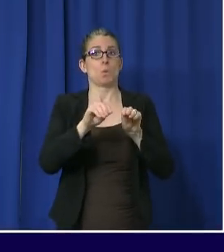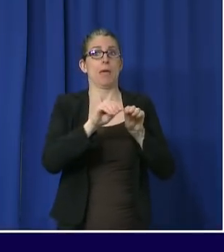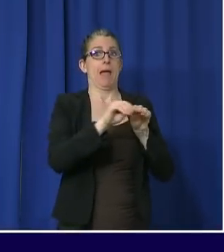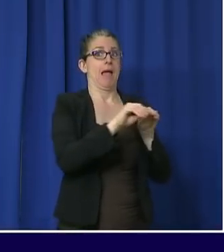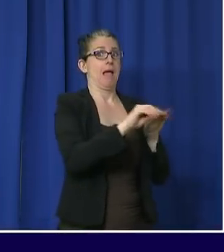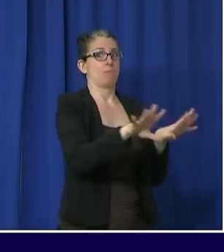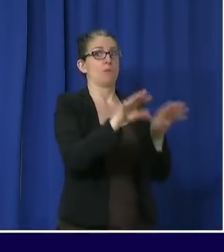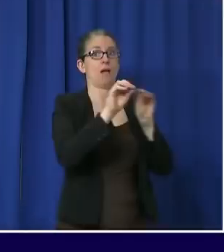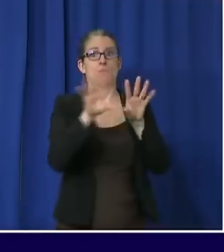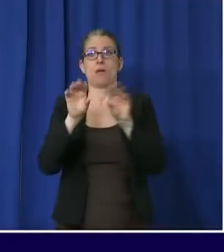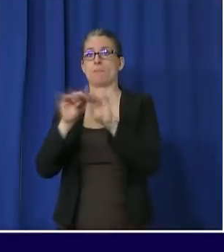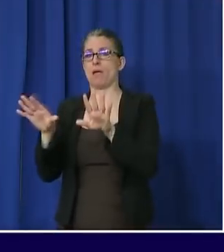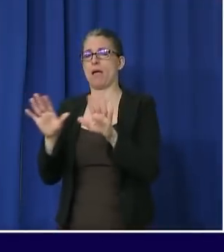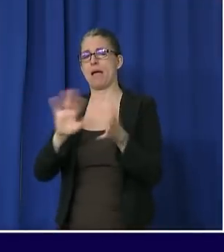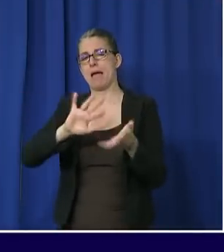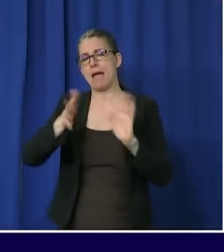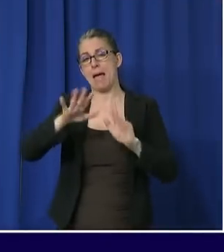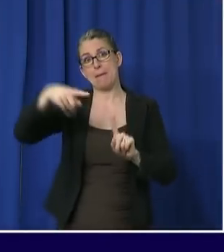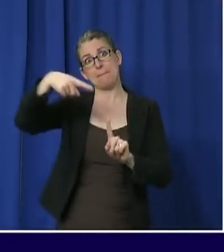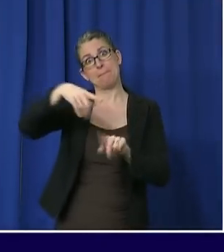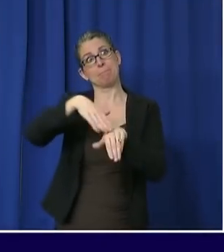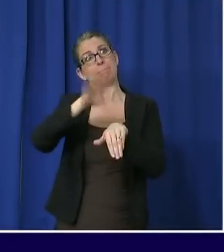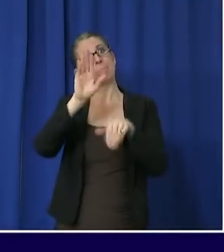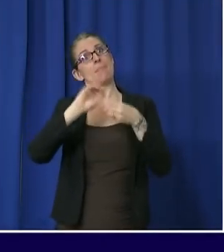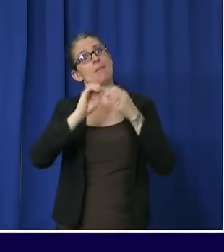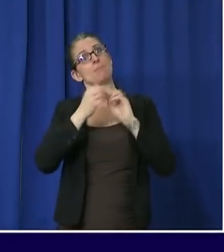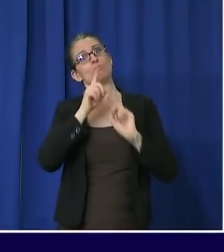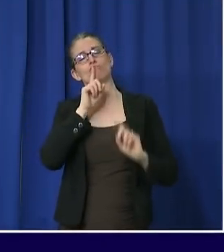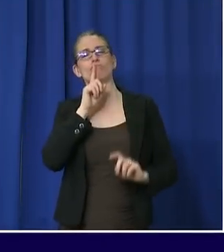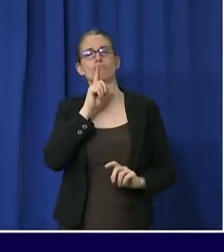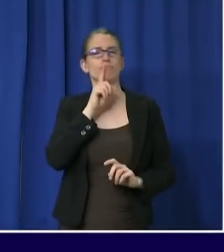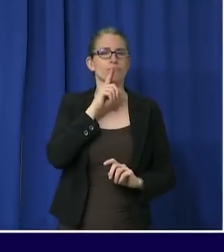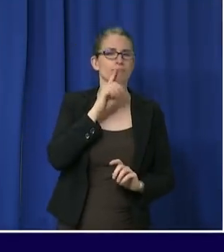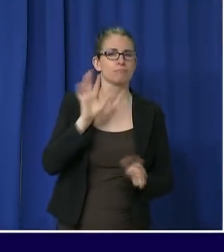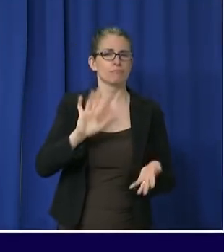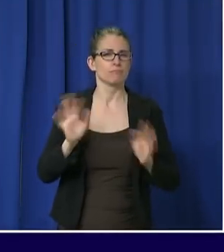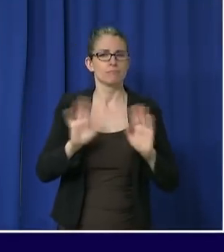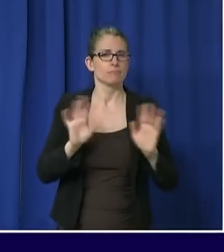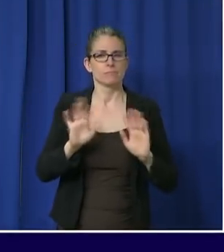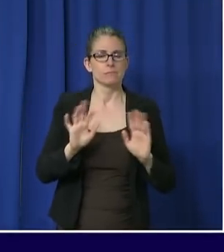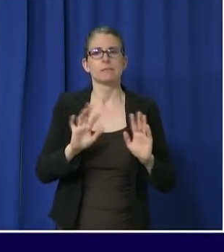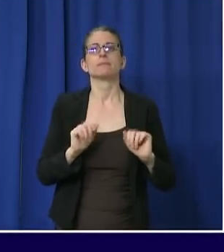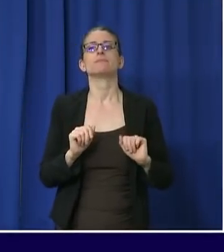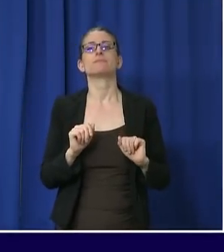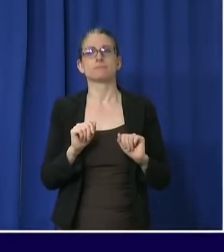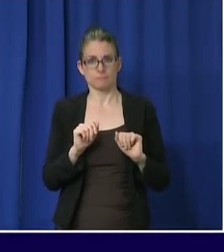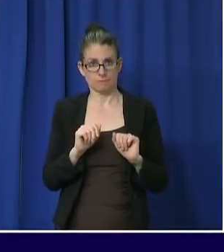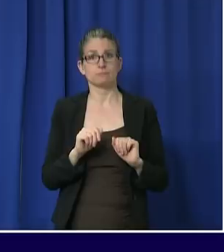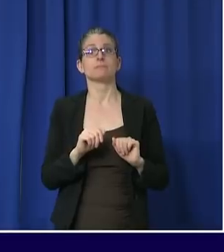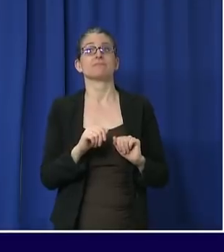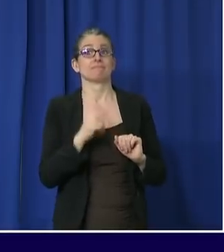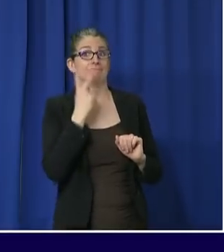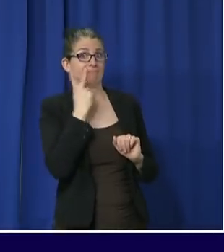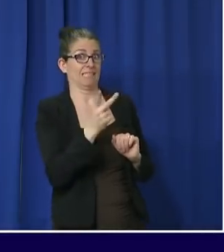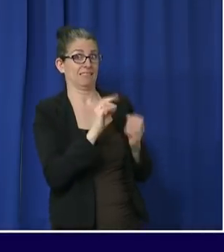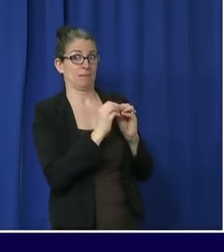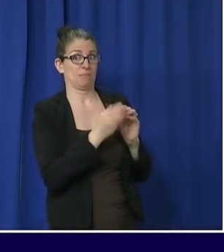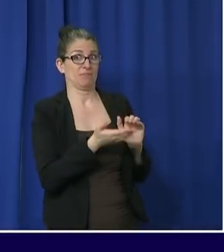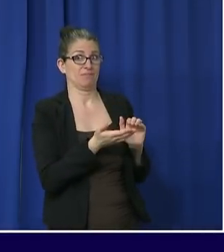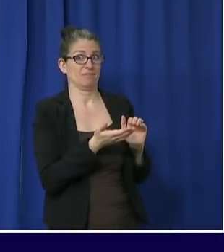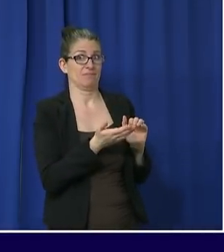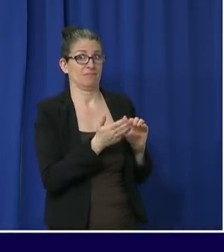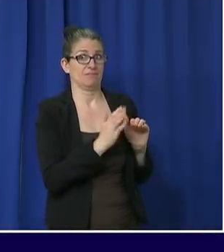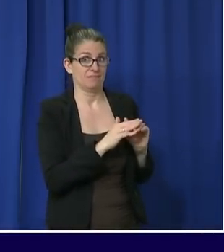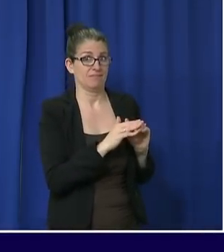cases, but it's an epidemiological link among those cases. So for example, in the flu season, we have a lot of